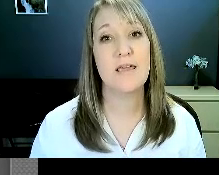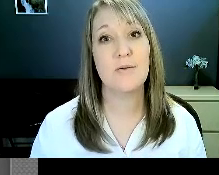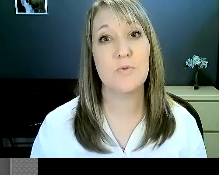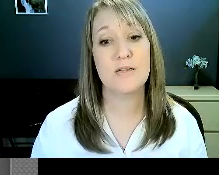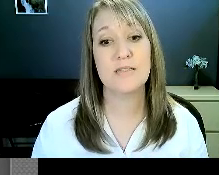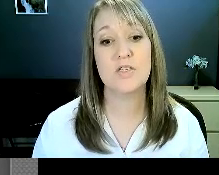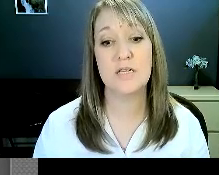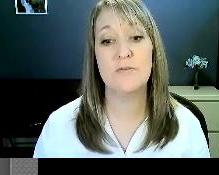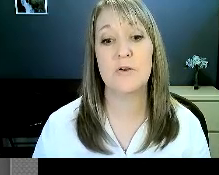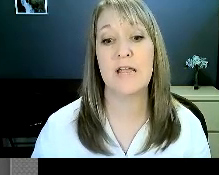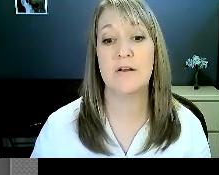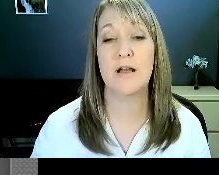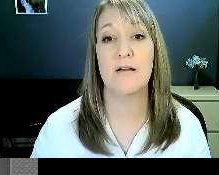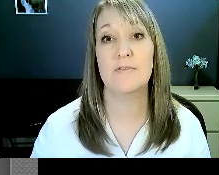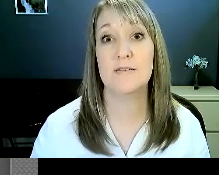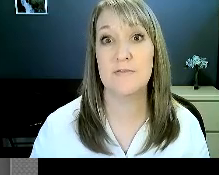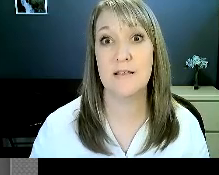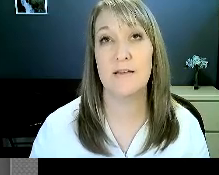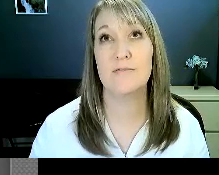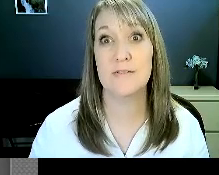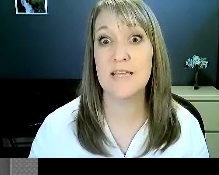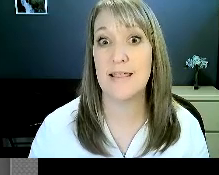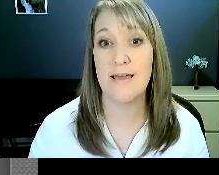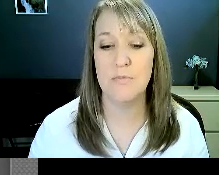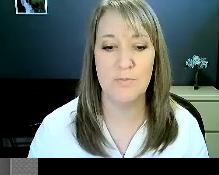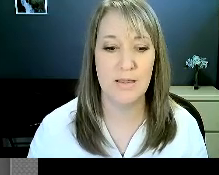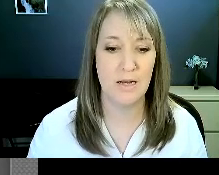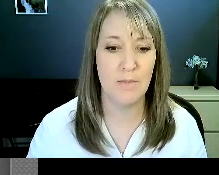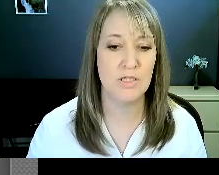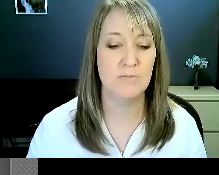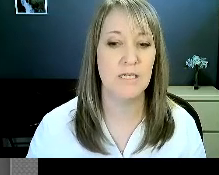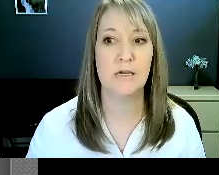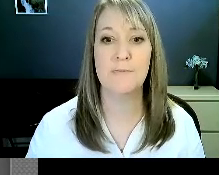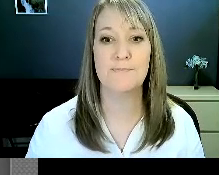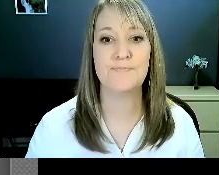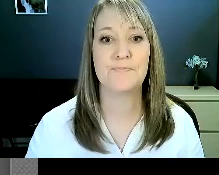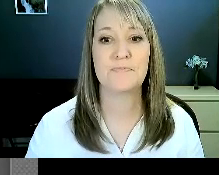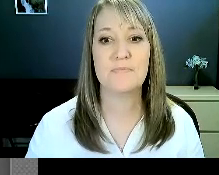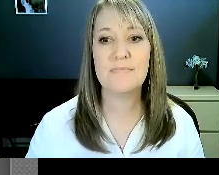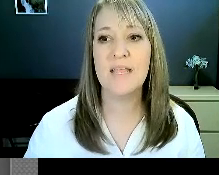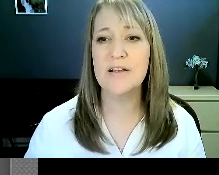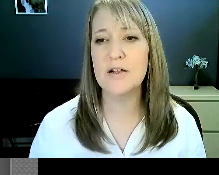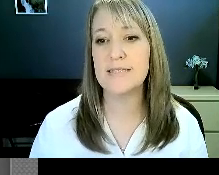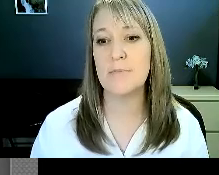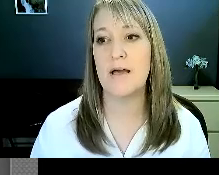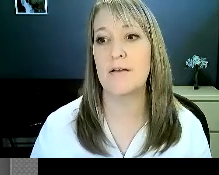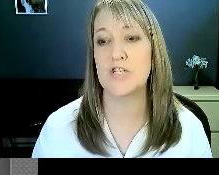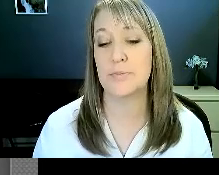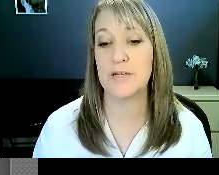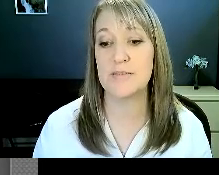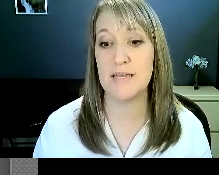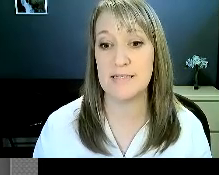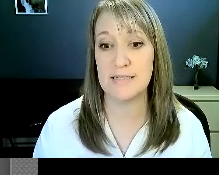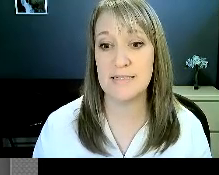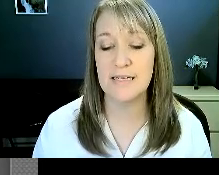And he was the chief creator of DeVia, that movement that I mentioned a minute ago. Here are some of